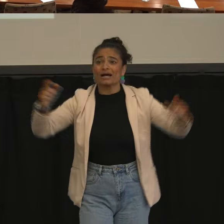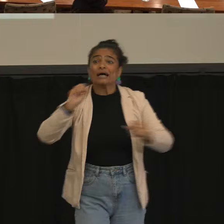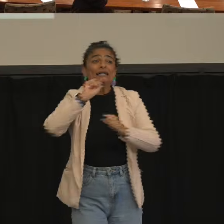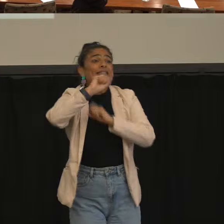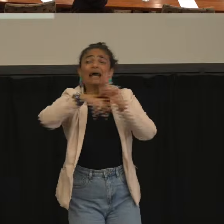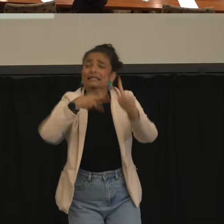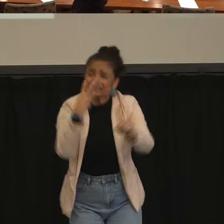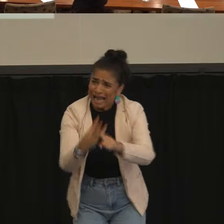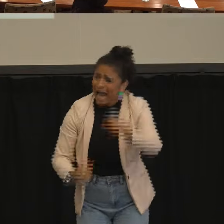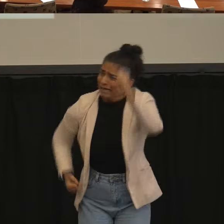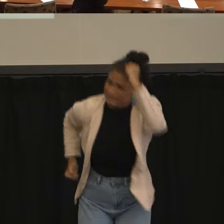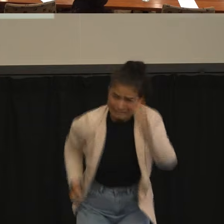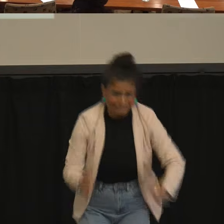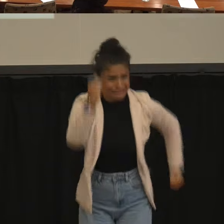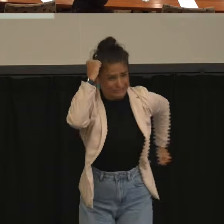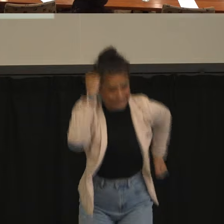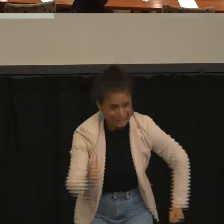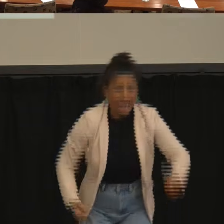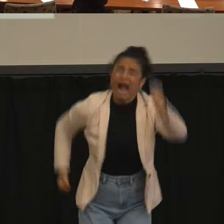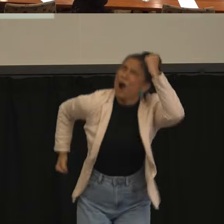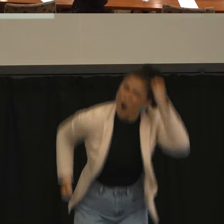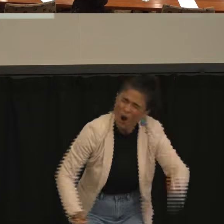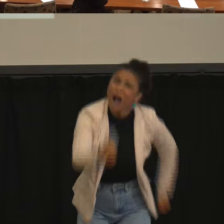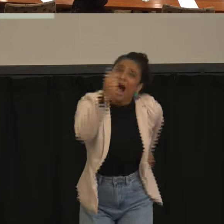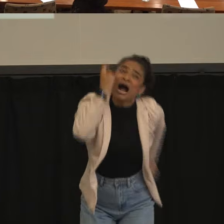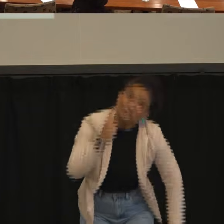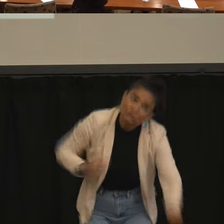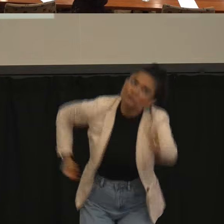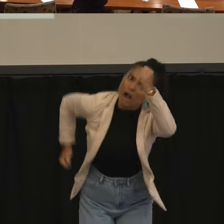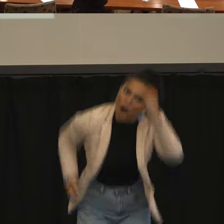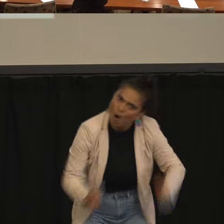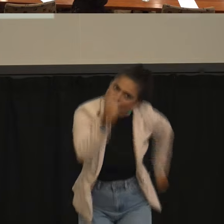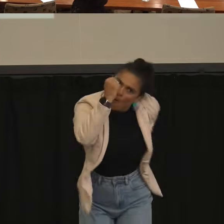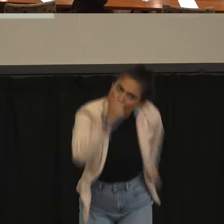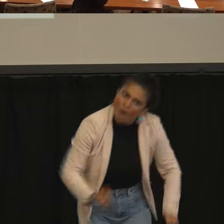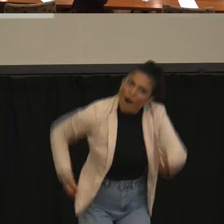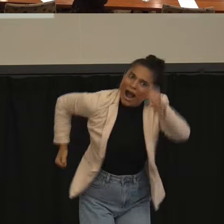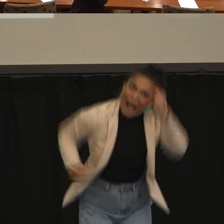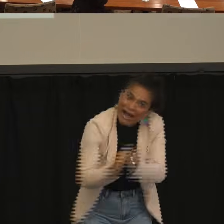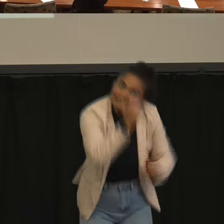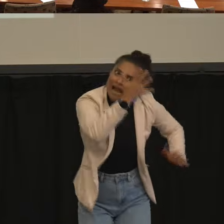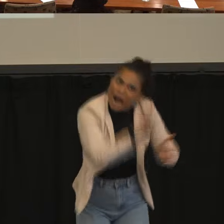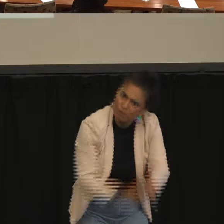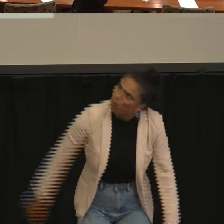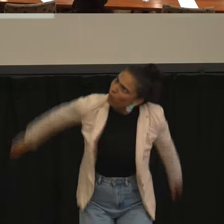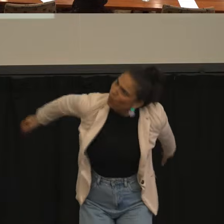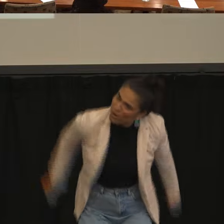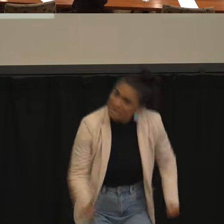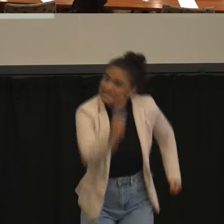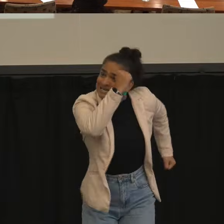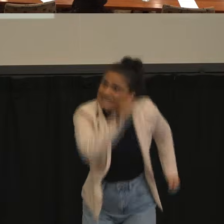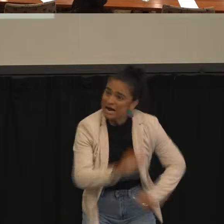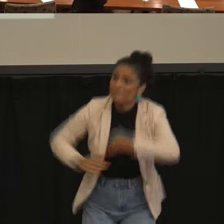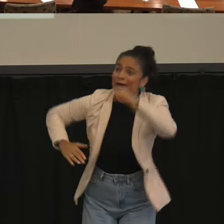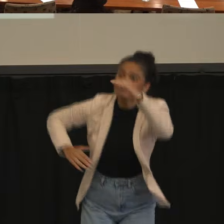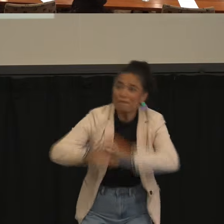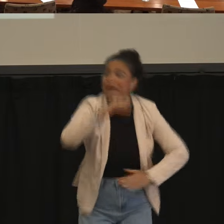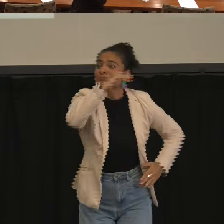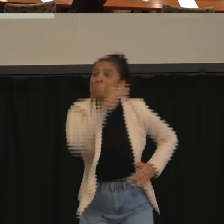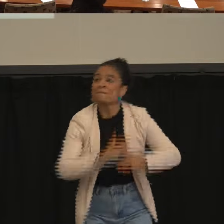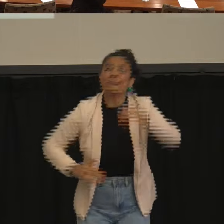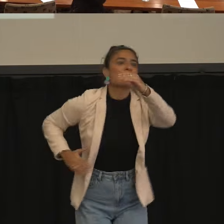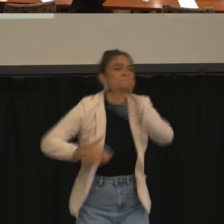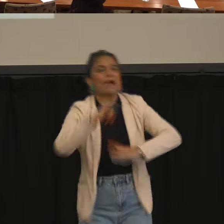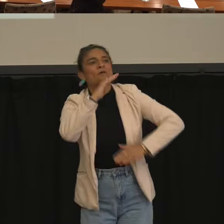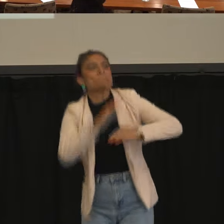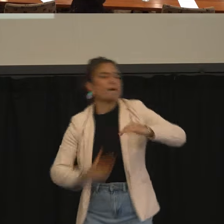I'm not going to say HandLab, I think it's just myself and Vanessa's dream is that SADiLaR and HandLab